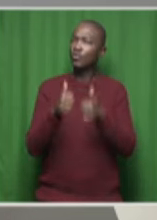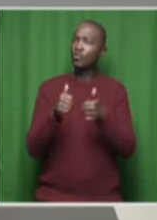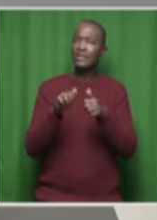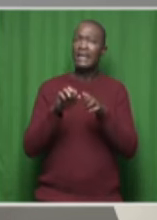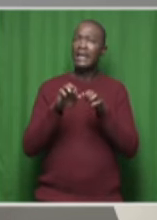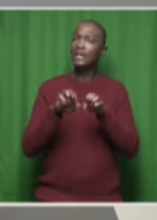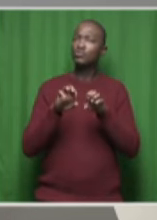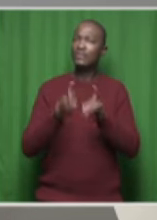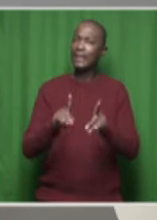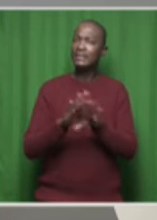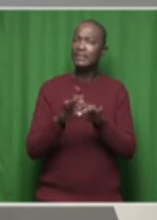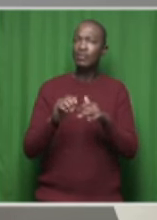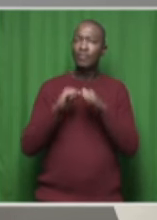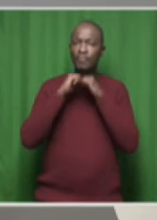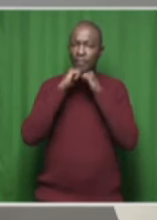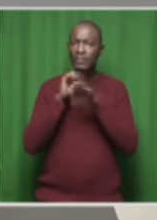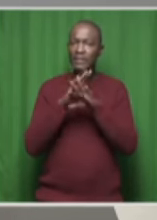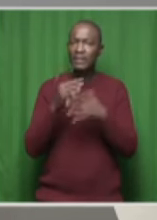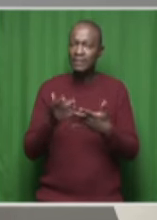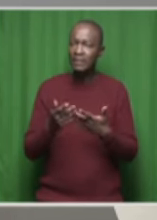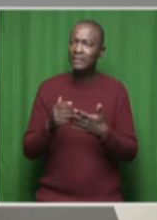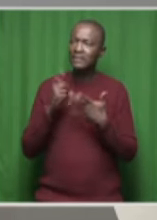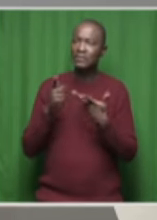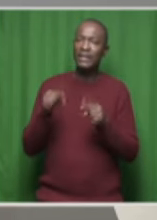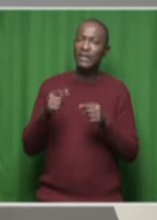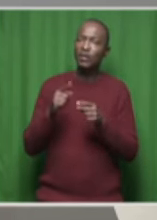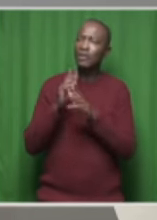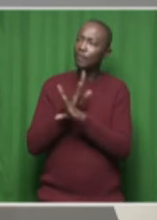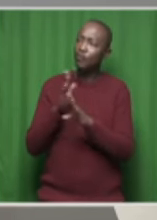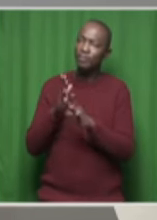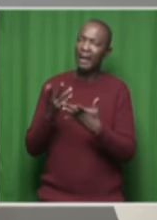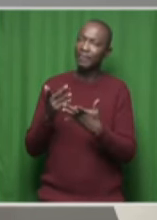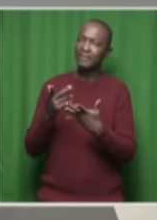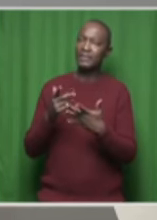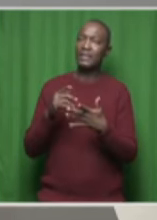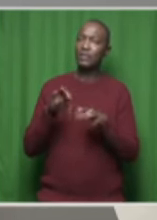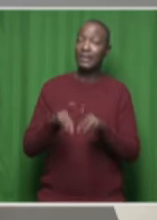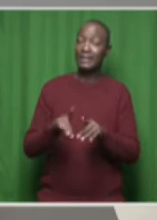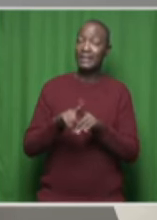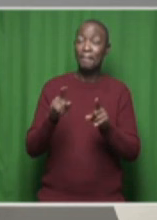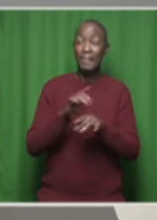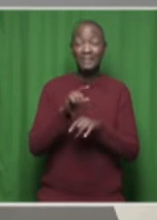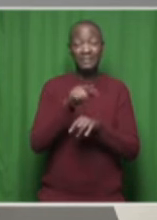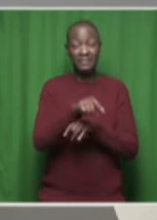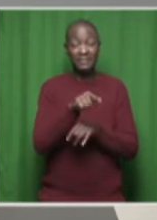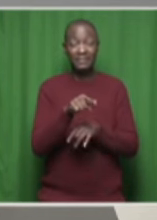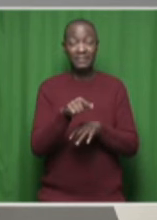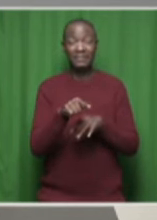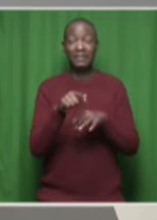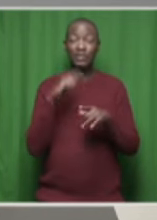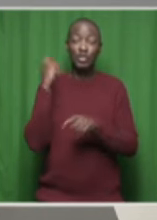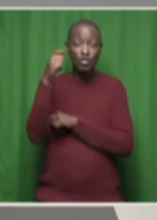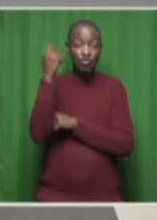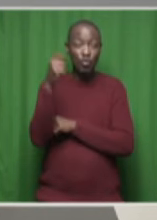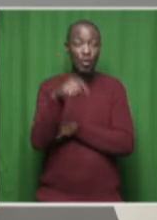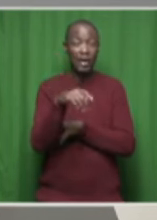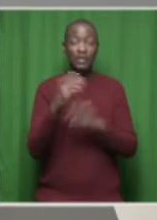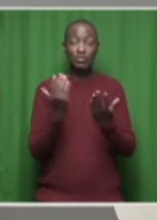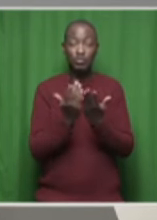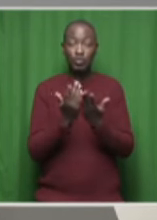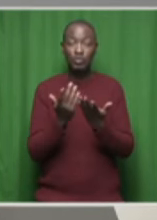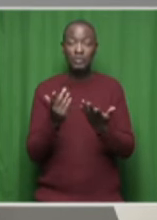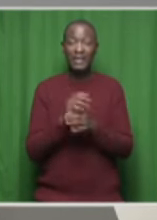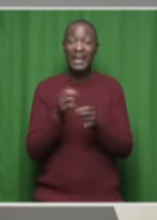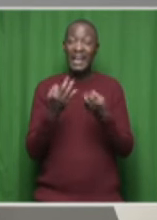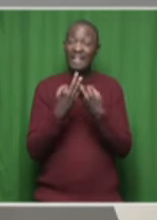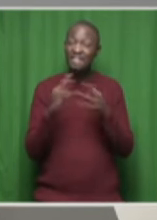children of parents who can afford private education, but the bulk of township and rural schools are a bit of a disaster. Mm-hmm. They free